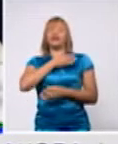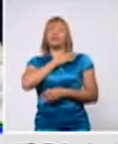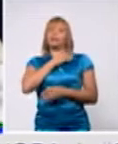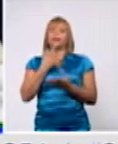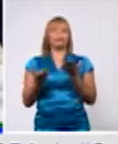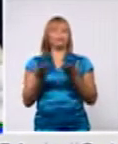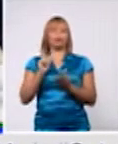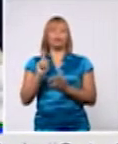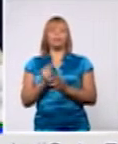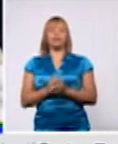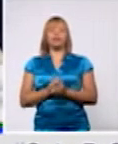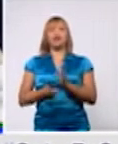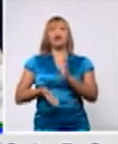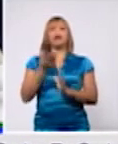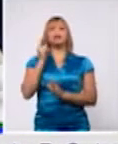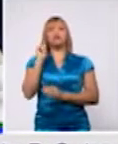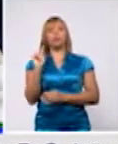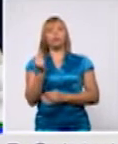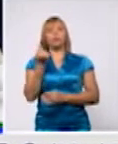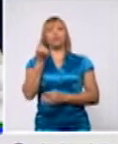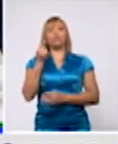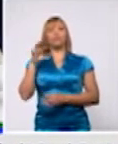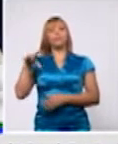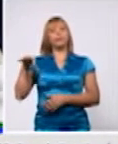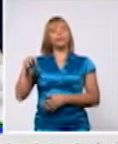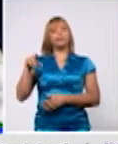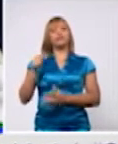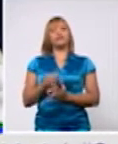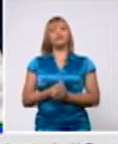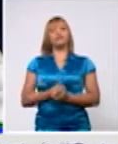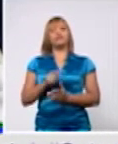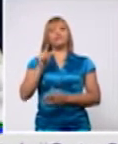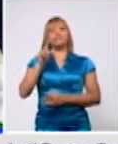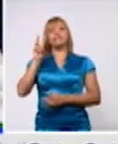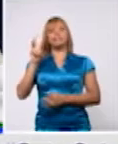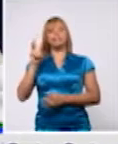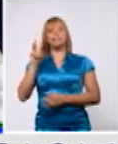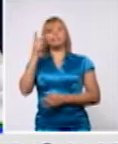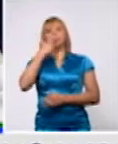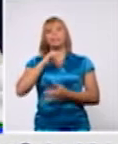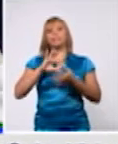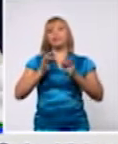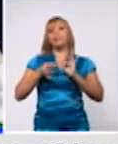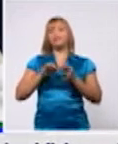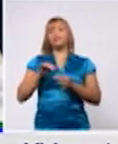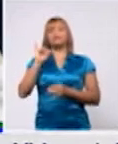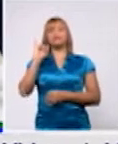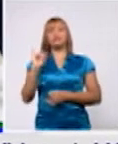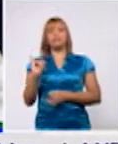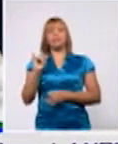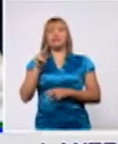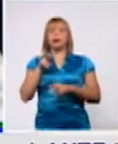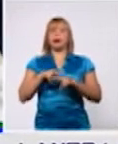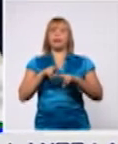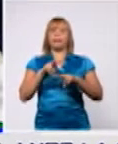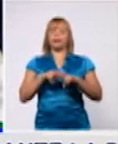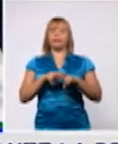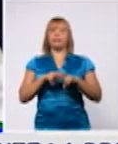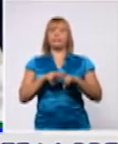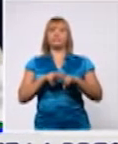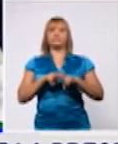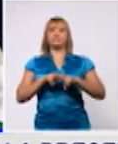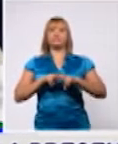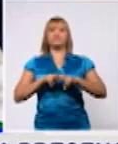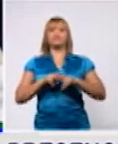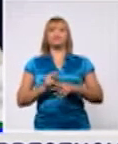3.31%, which, compared with the regional rate, places Cuba in 21st position in